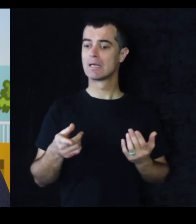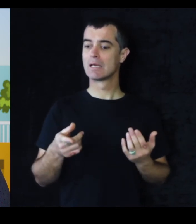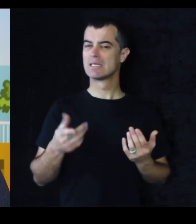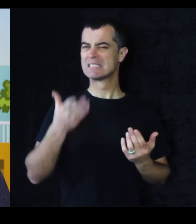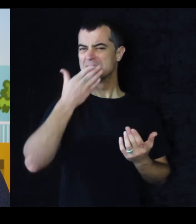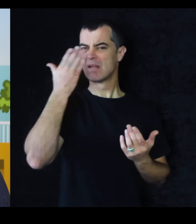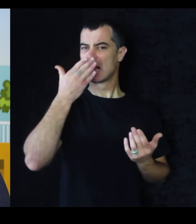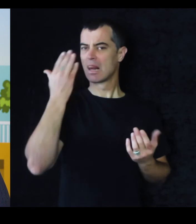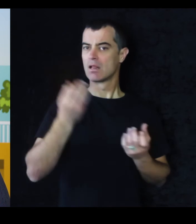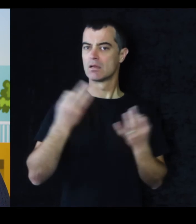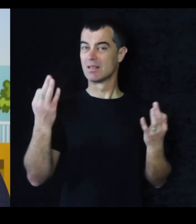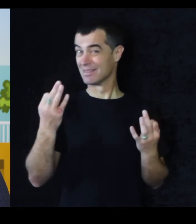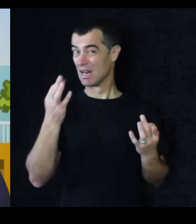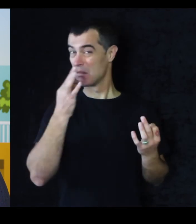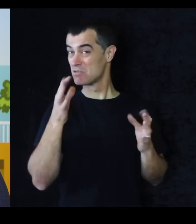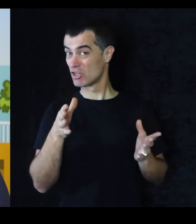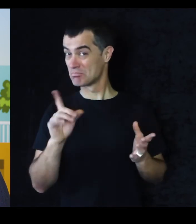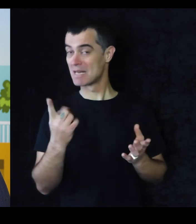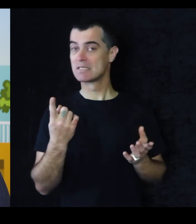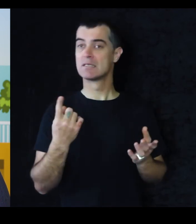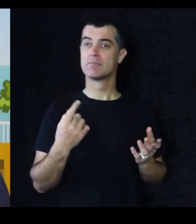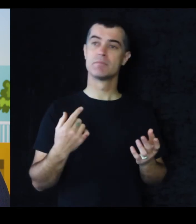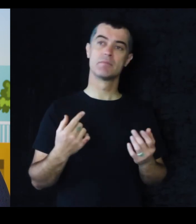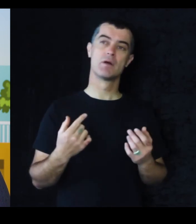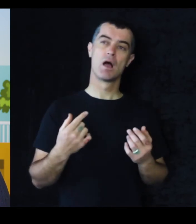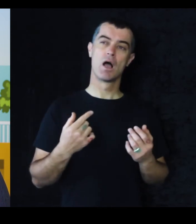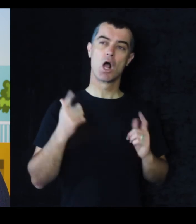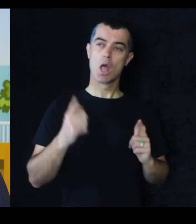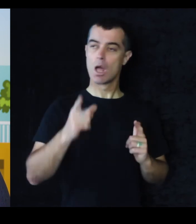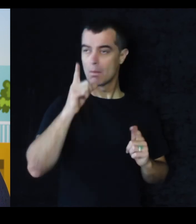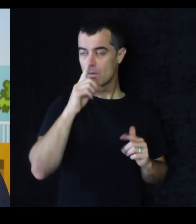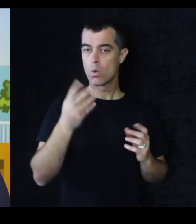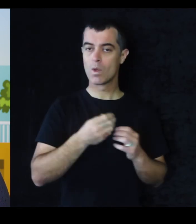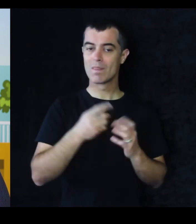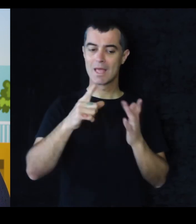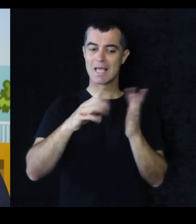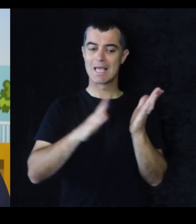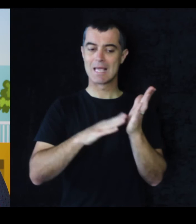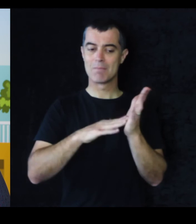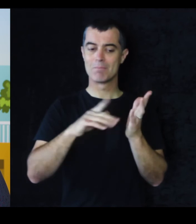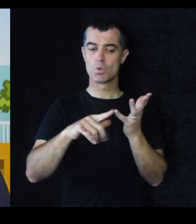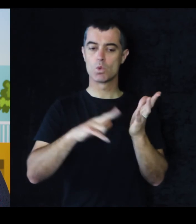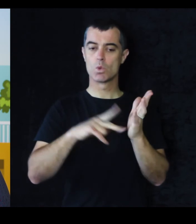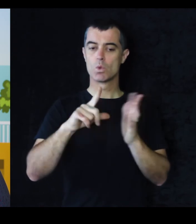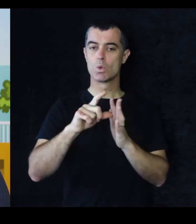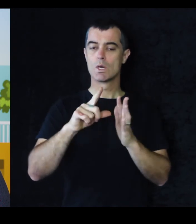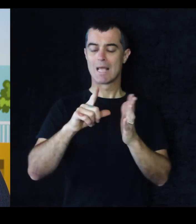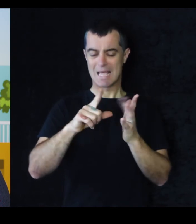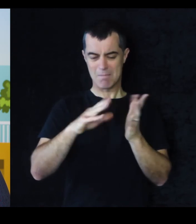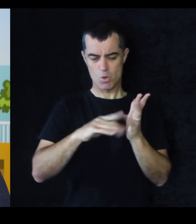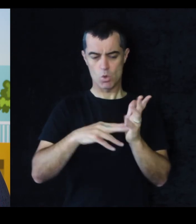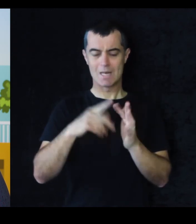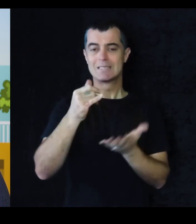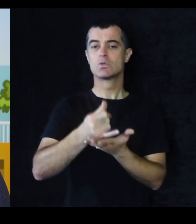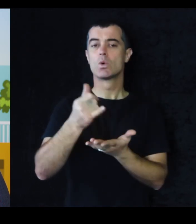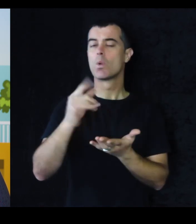scent-free, which is an unusual one. But I think for a lot of people with immune disorders, or for whatever reason, if